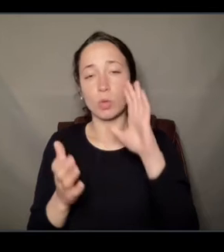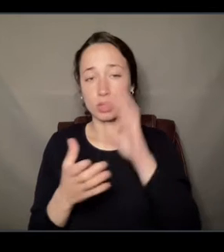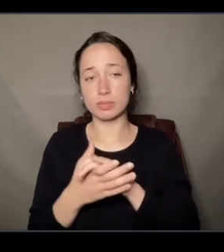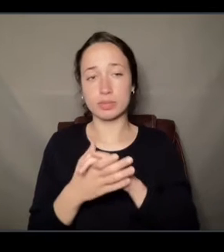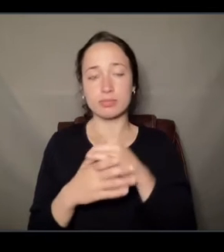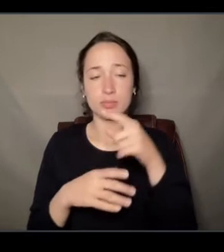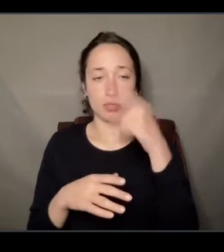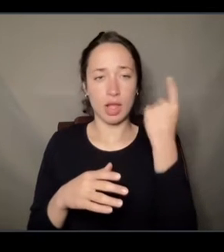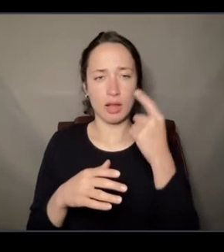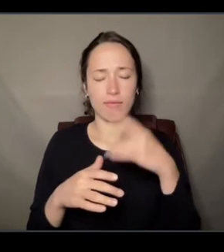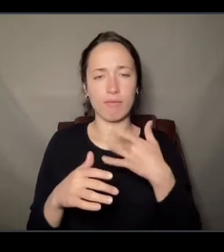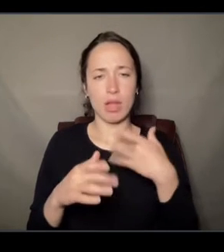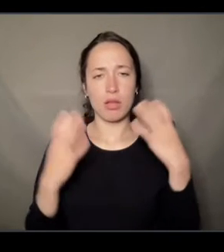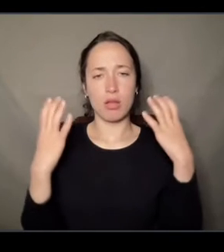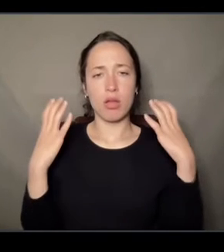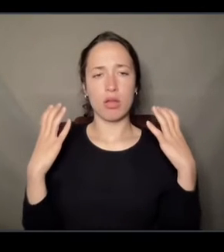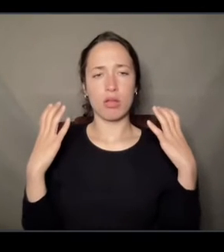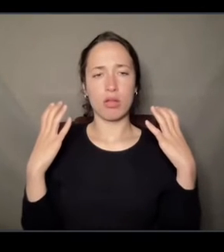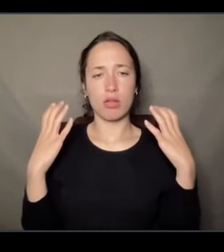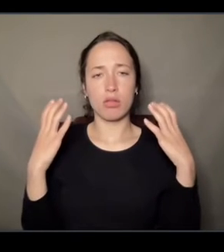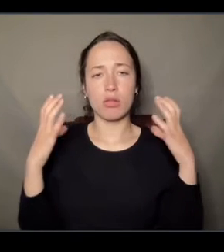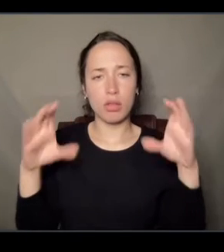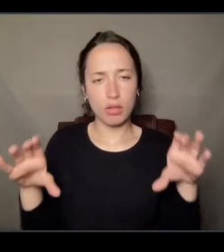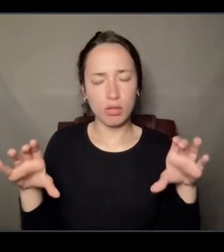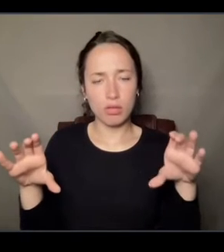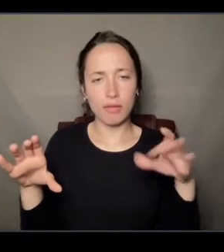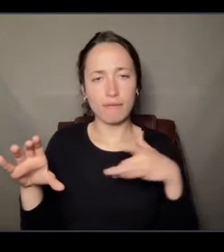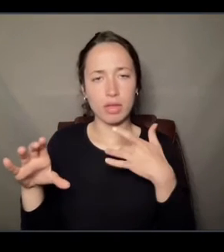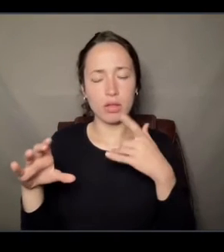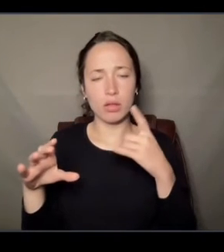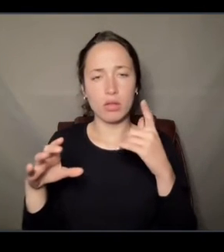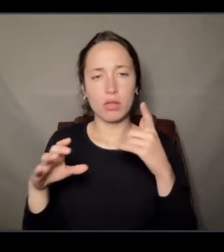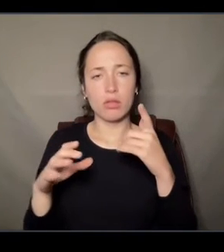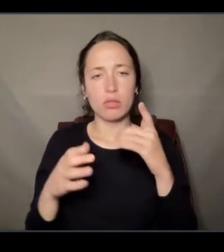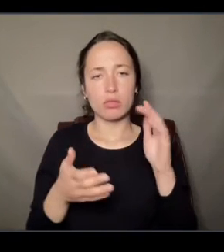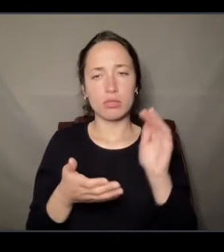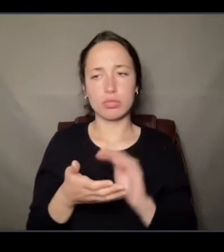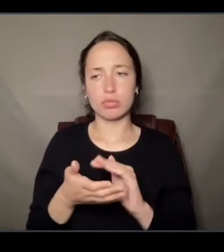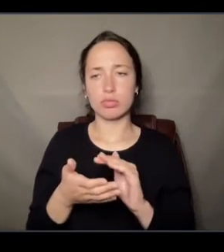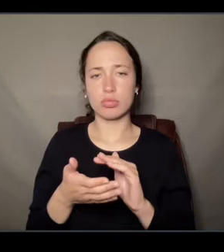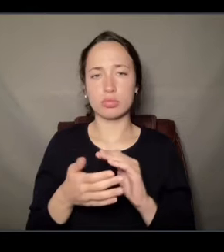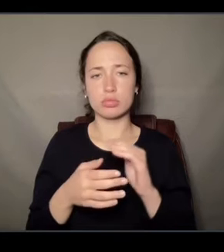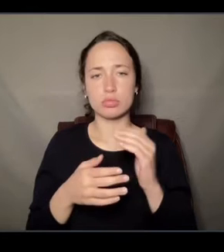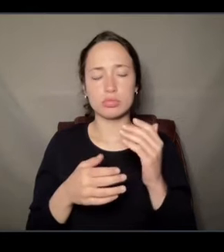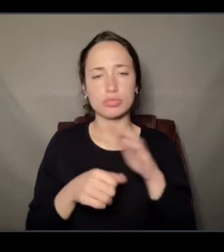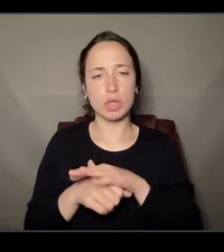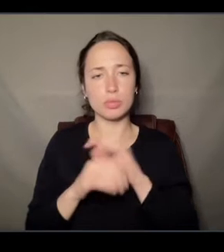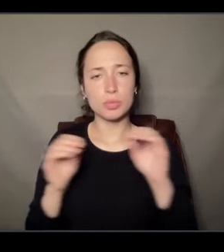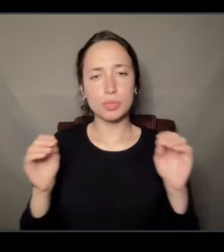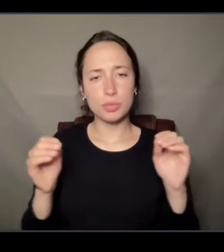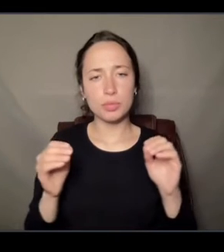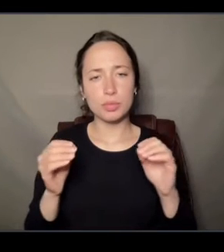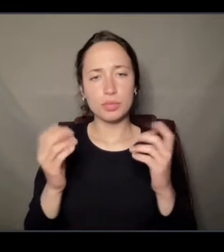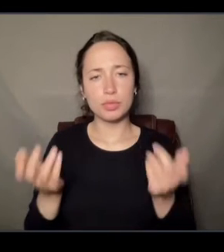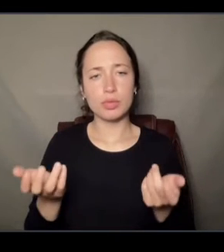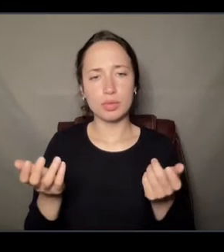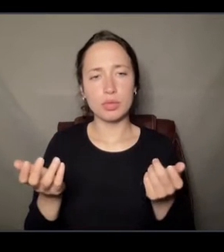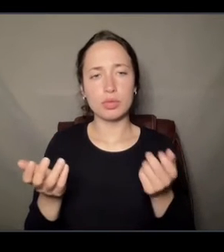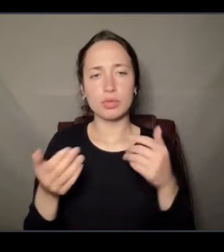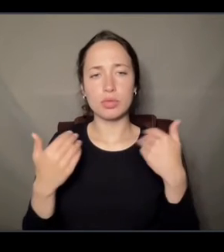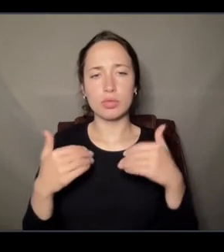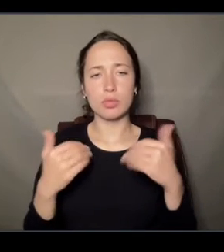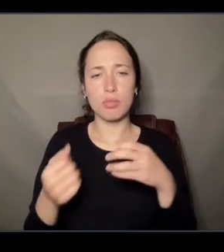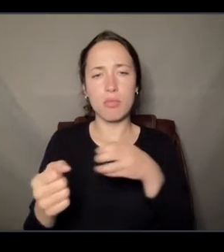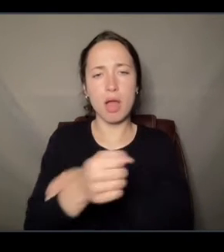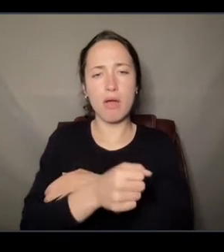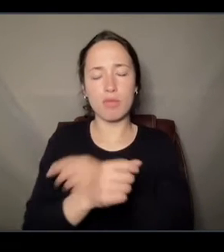is Black, felt the weight of racism come off his shoulders and got some relief from carrying it for so